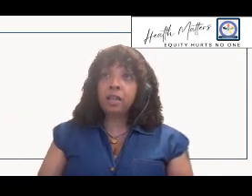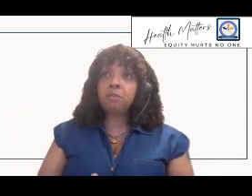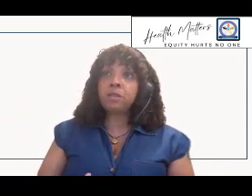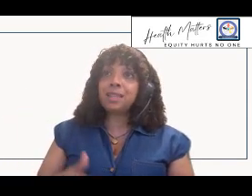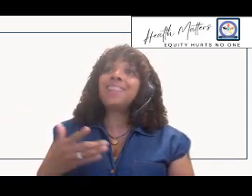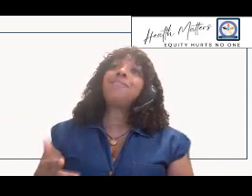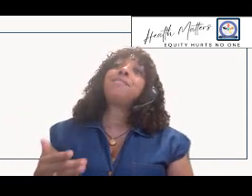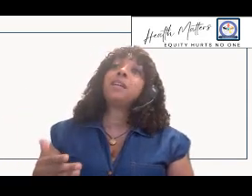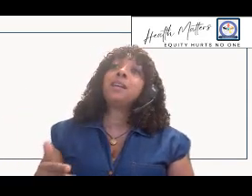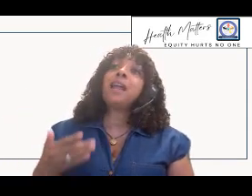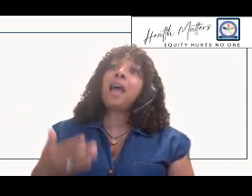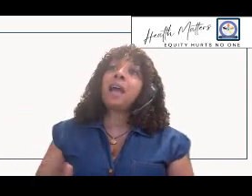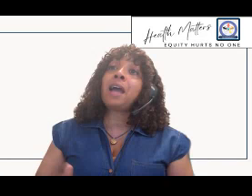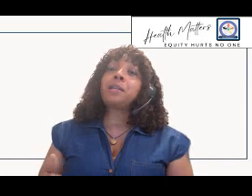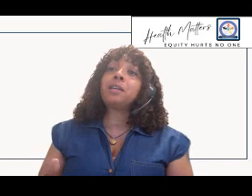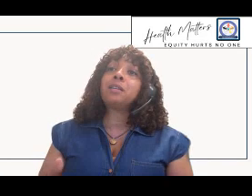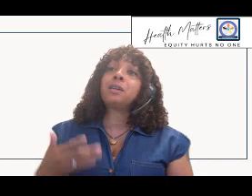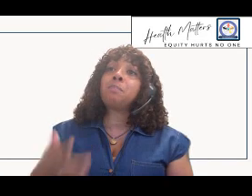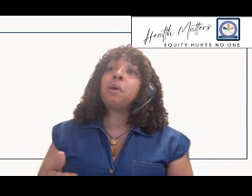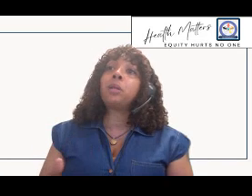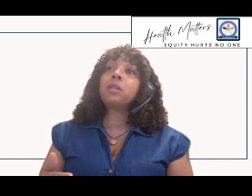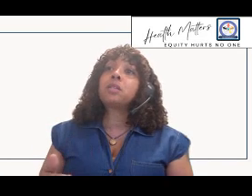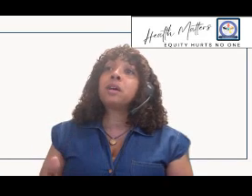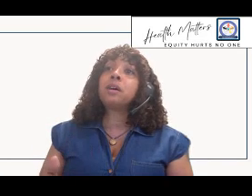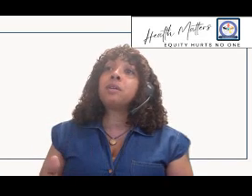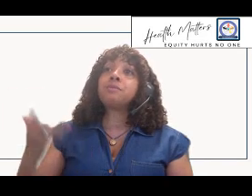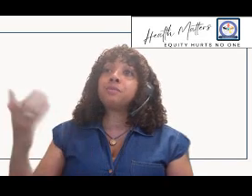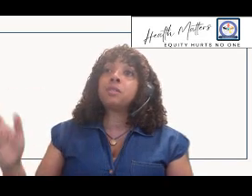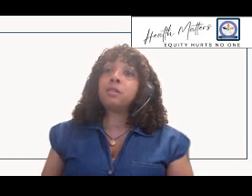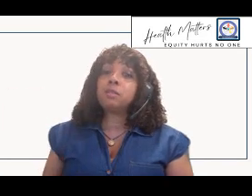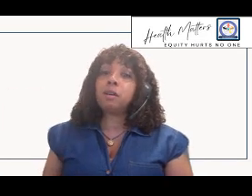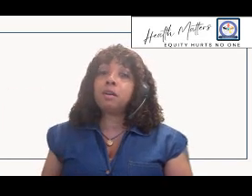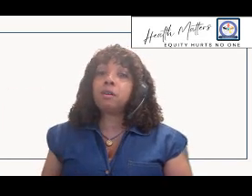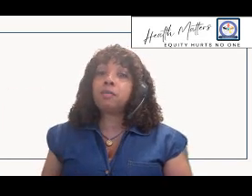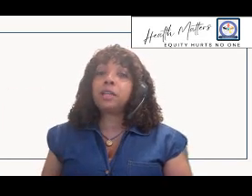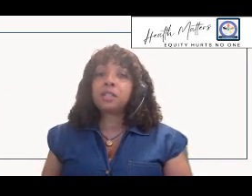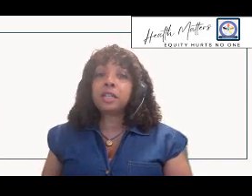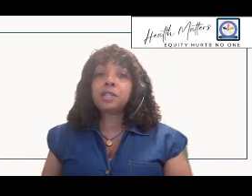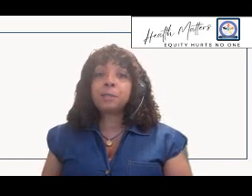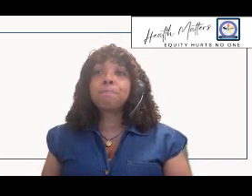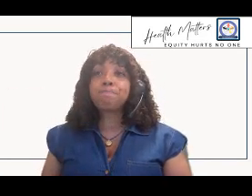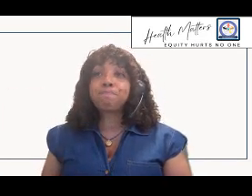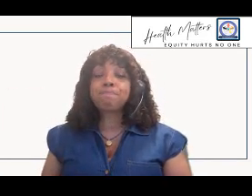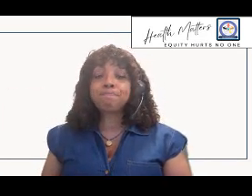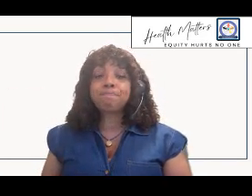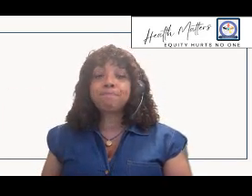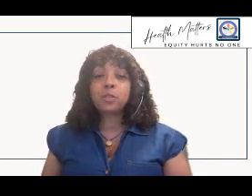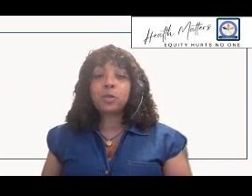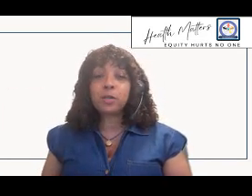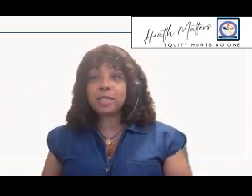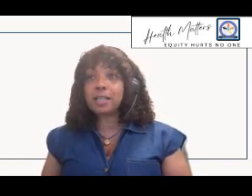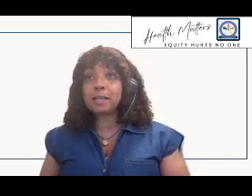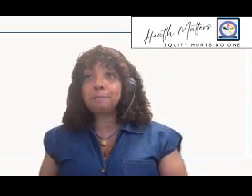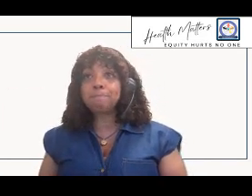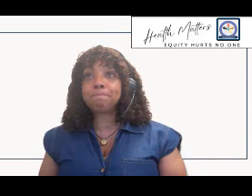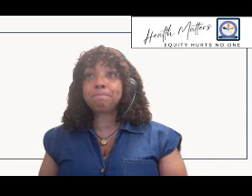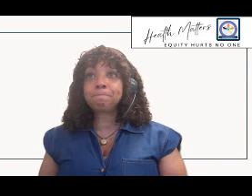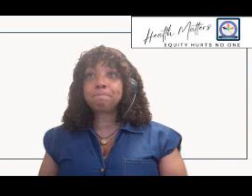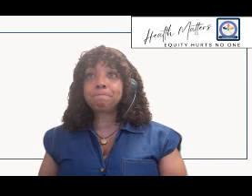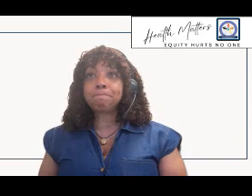if named, lifting and actioning the components of legislation. So next